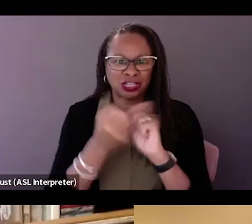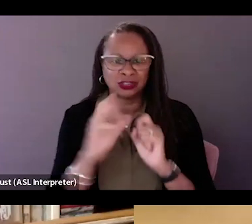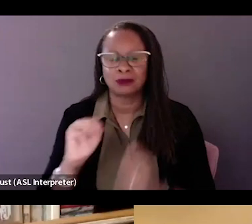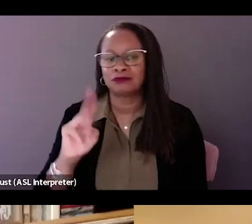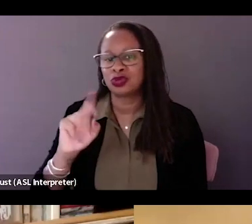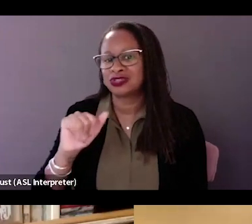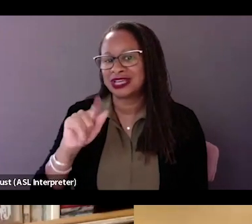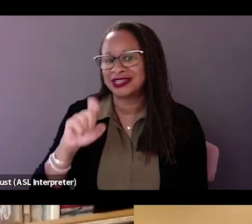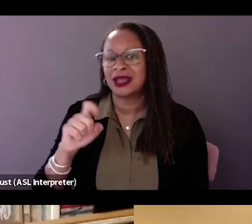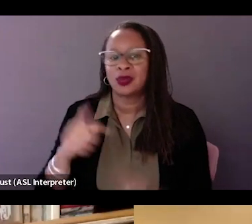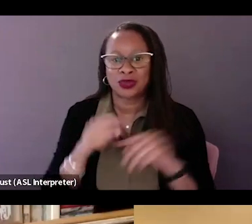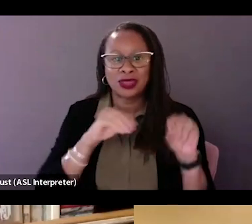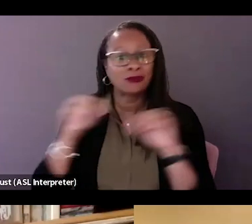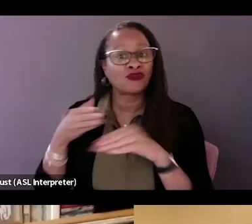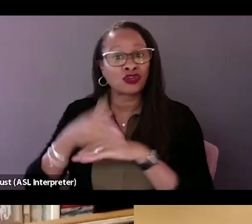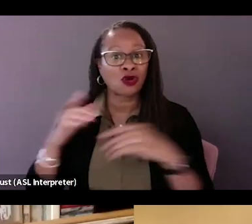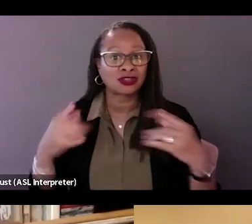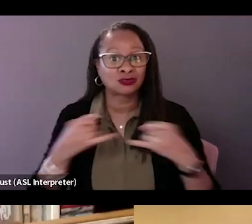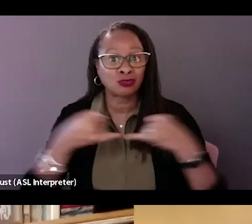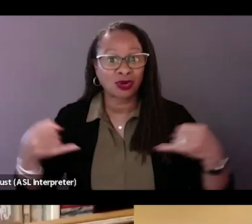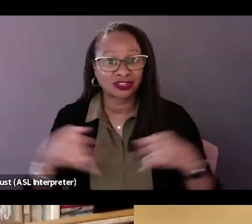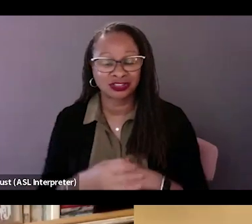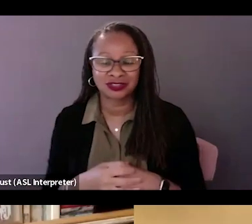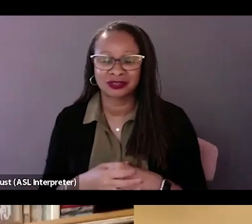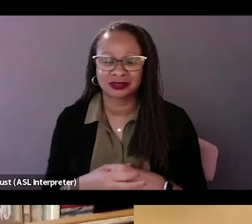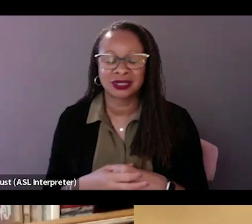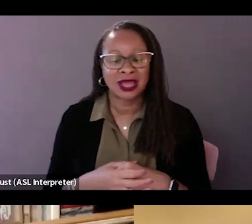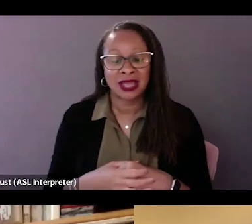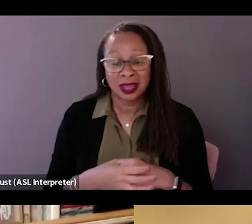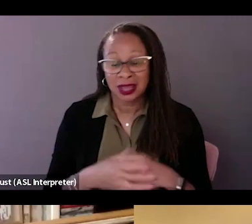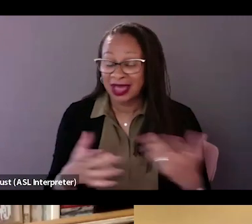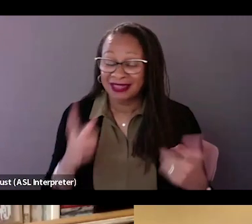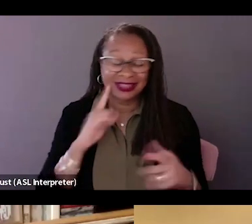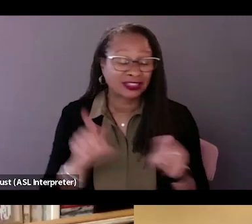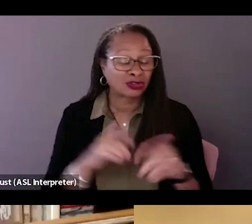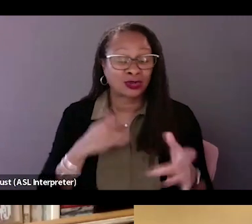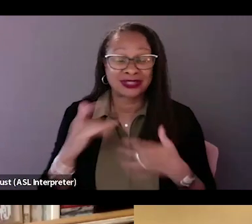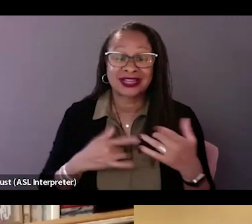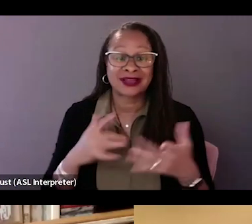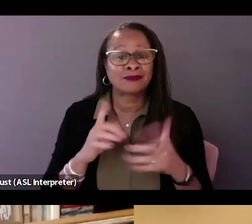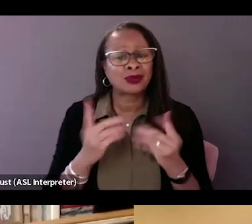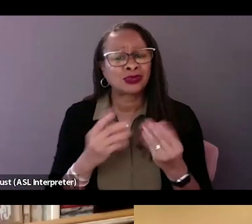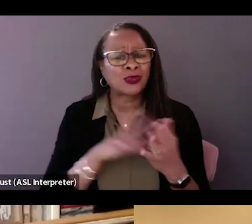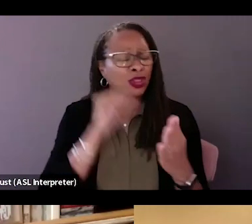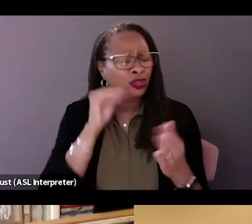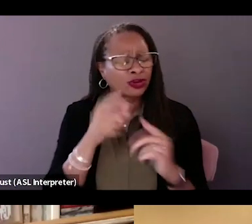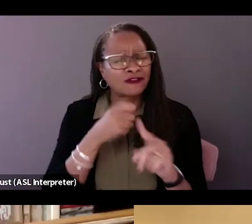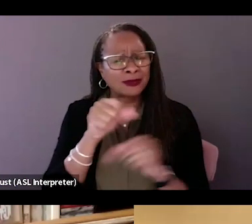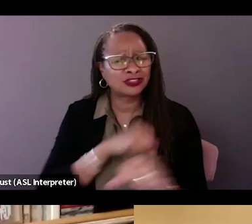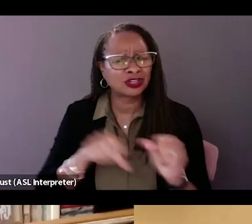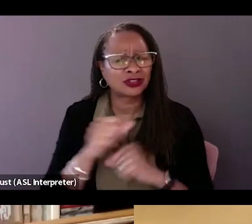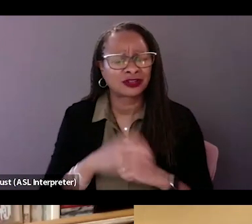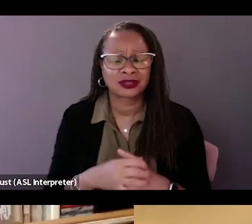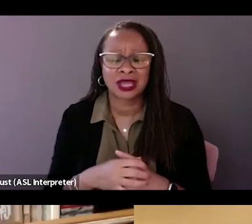across borders. And that's why I find it also exciting that we are all learning from each other. It's an important time. The film